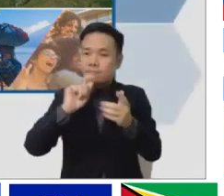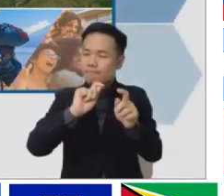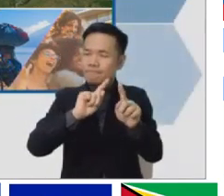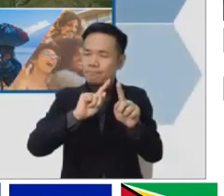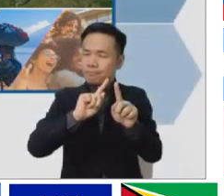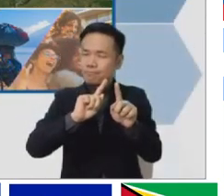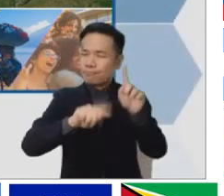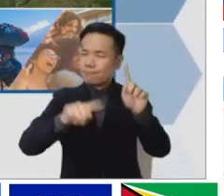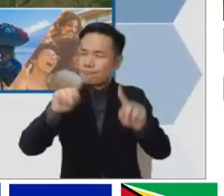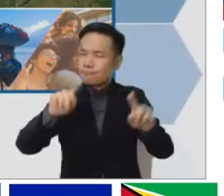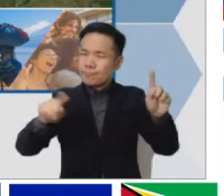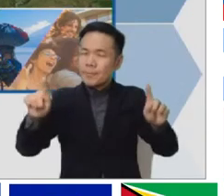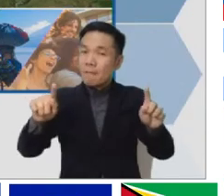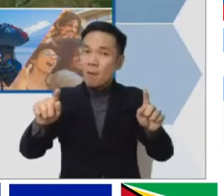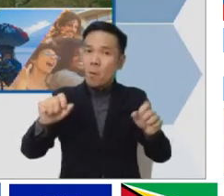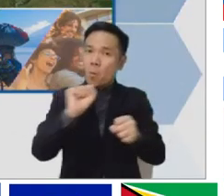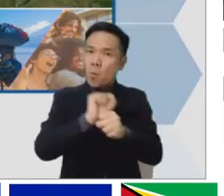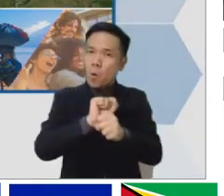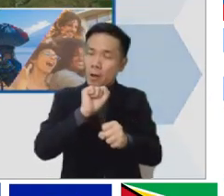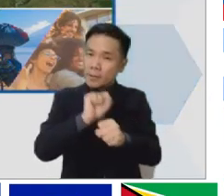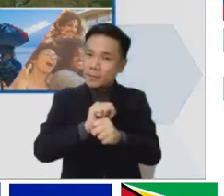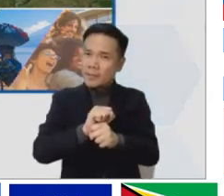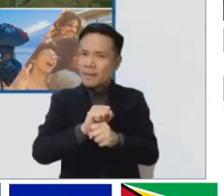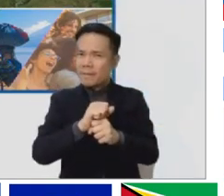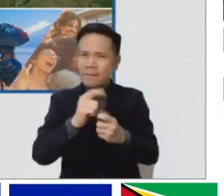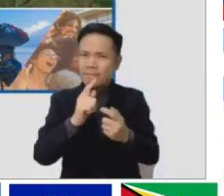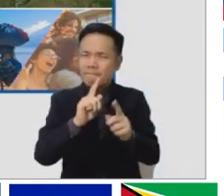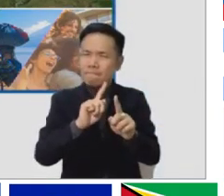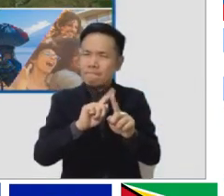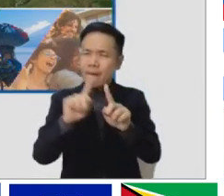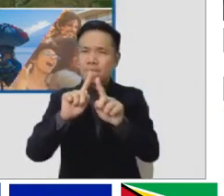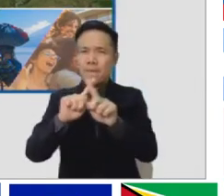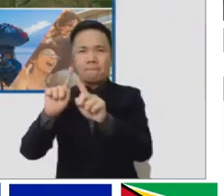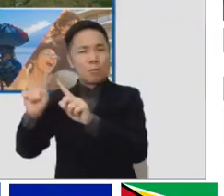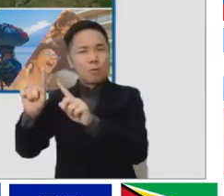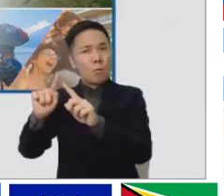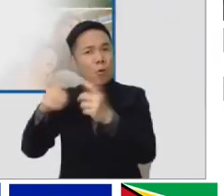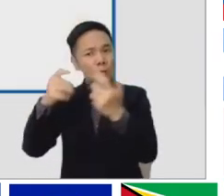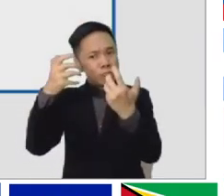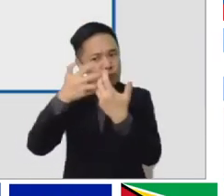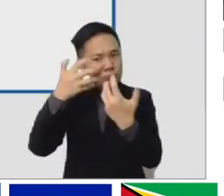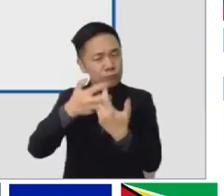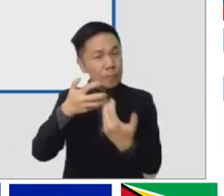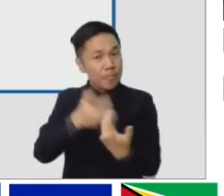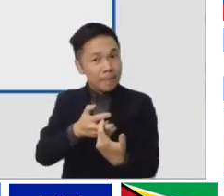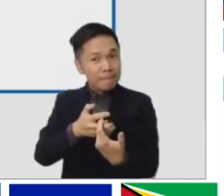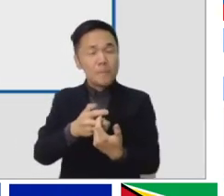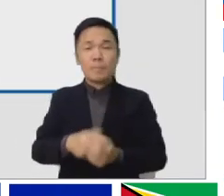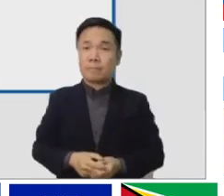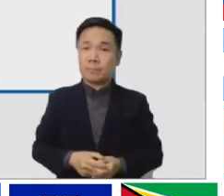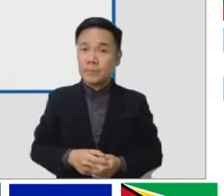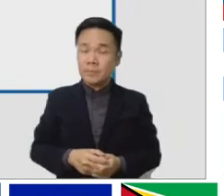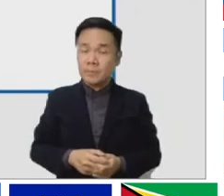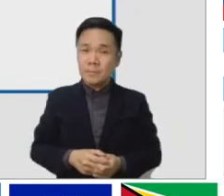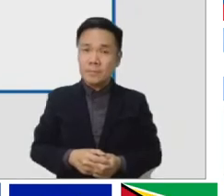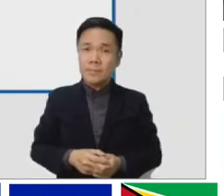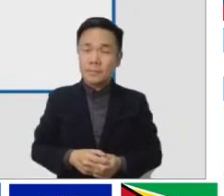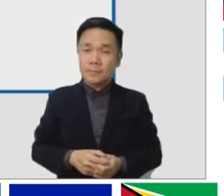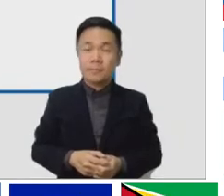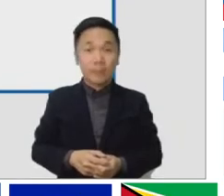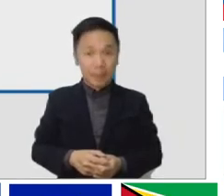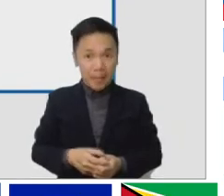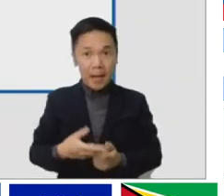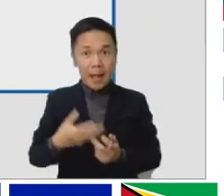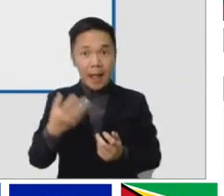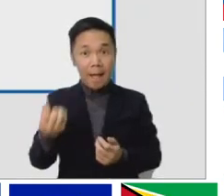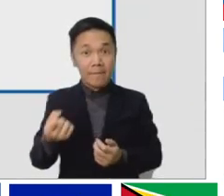emphasis on this climate change struggle that we have for us to be able to have these four axes of our Central